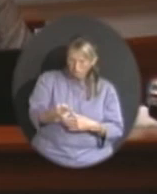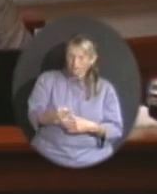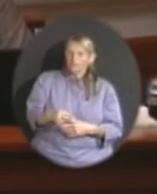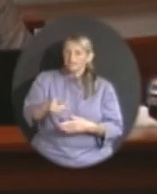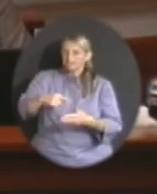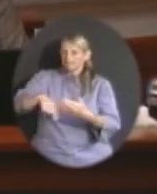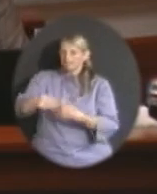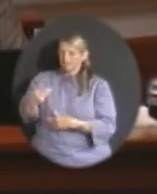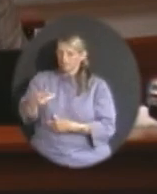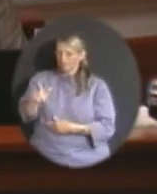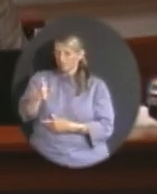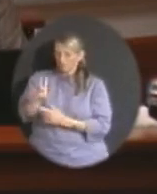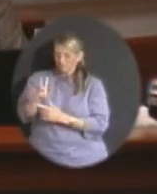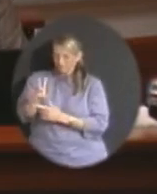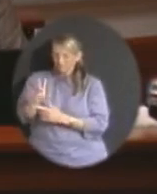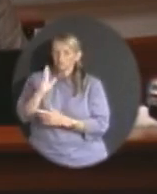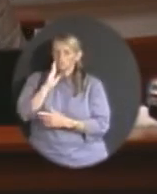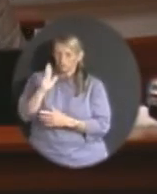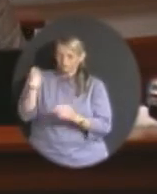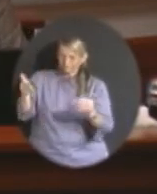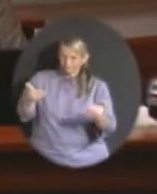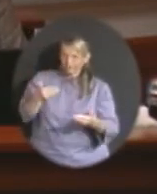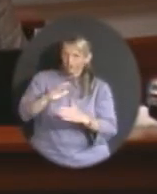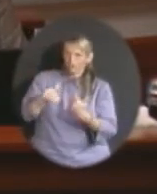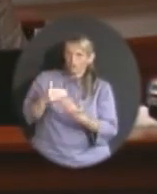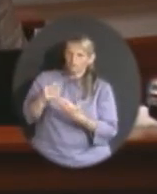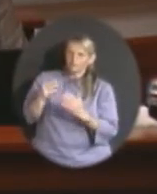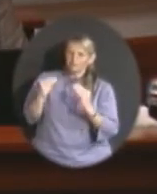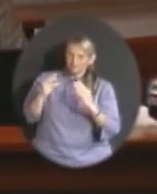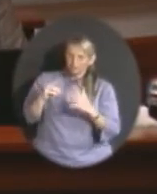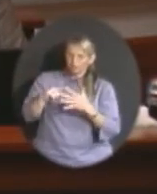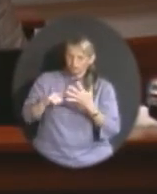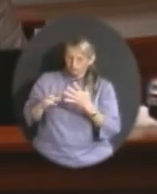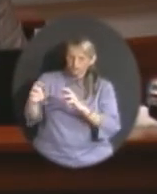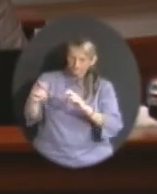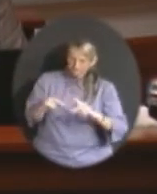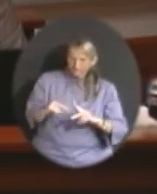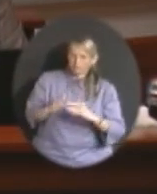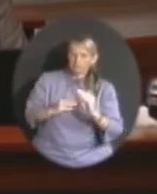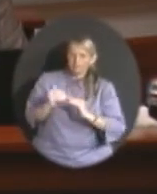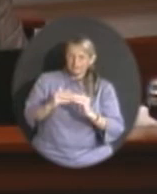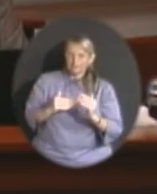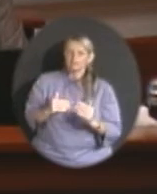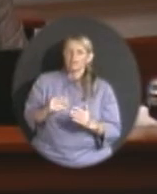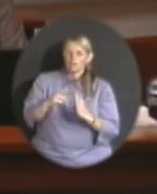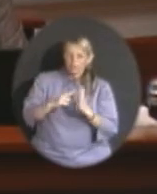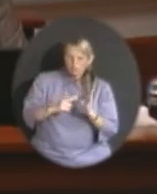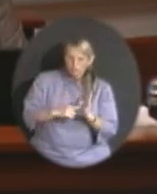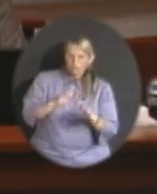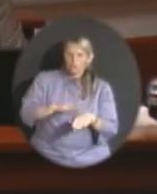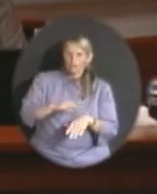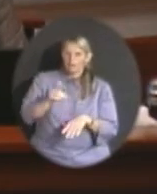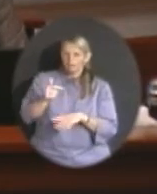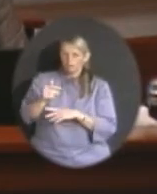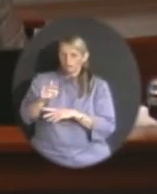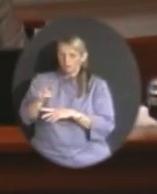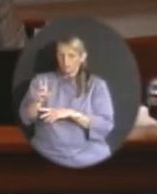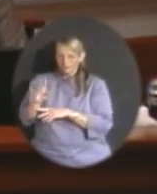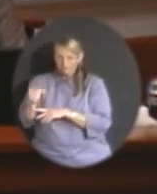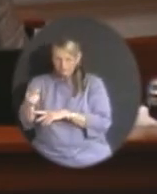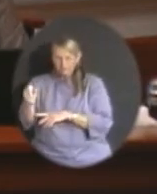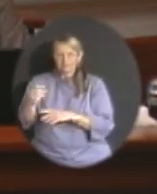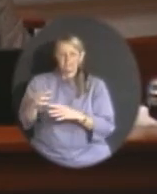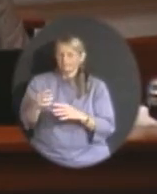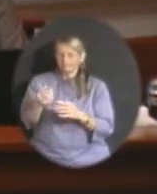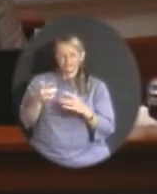course, registration is happening on the 26th as well. So things are really starting to happen, as I said. It's an exciting time, and it's also,